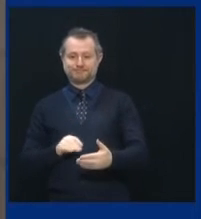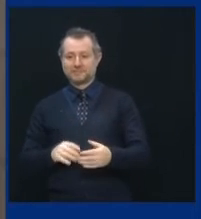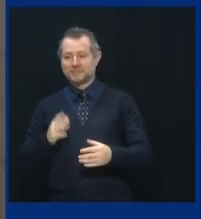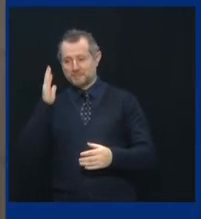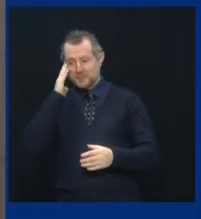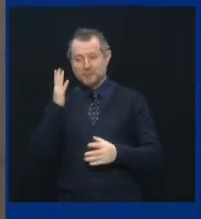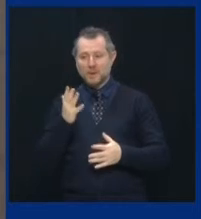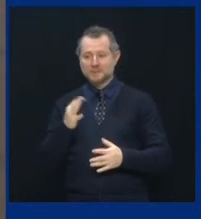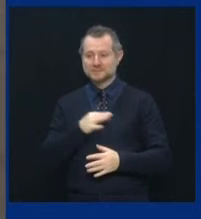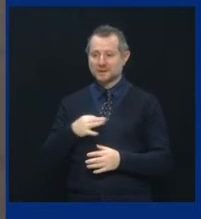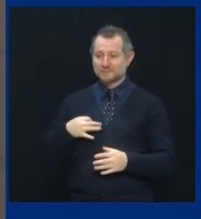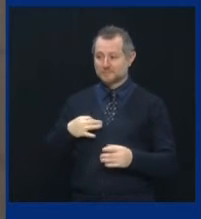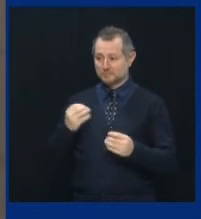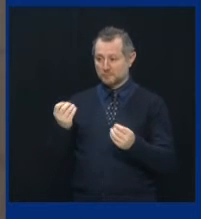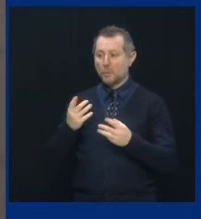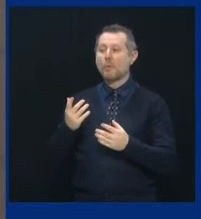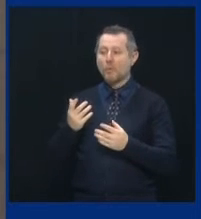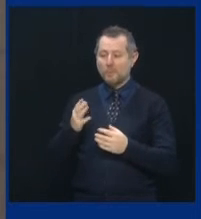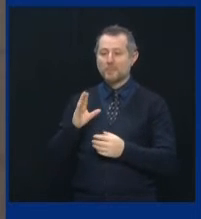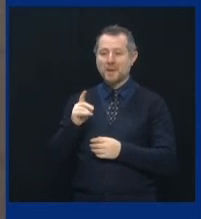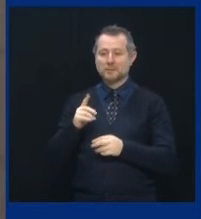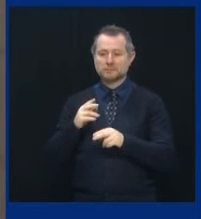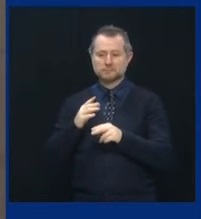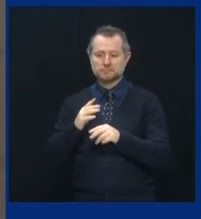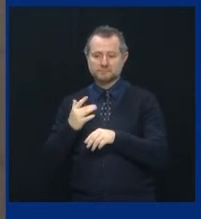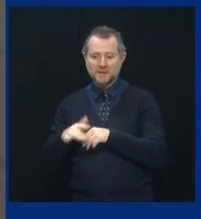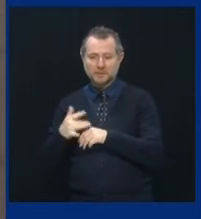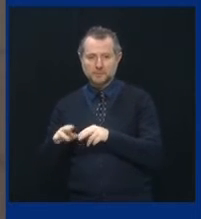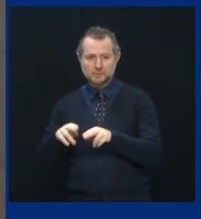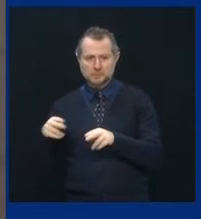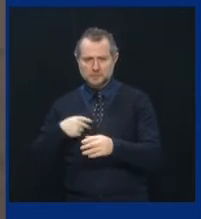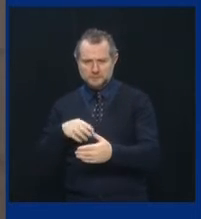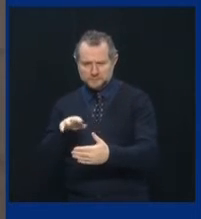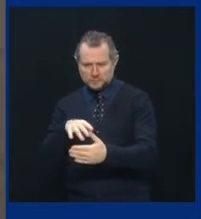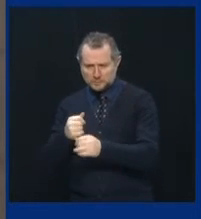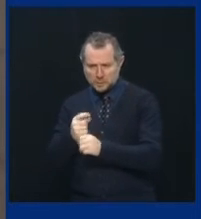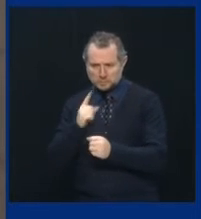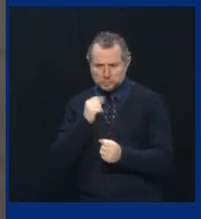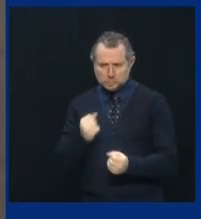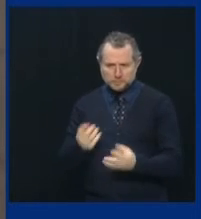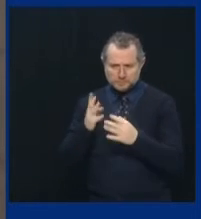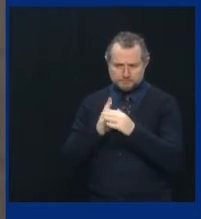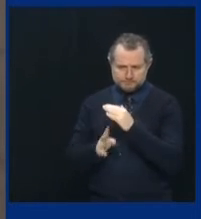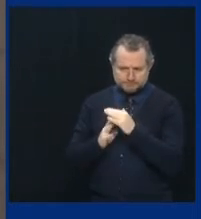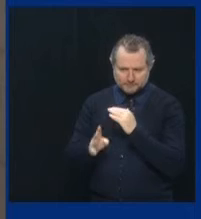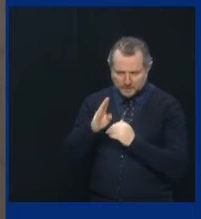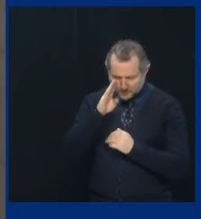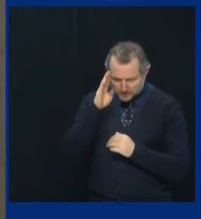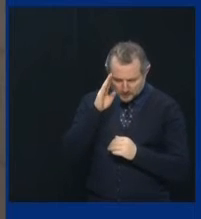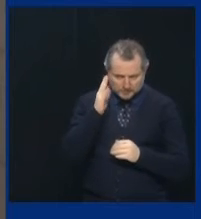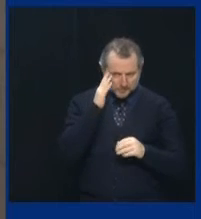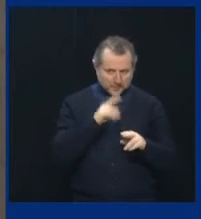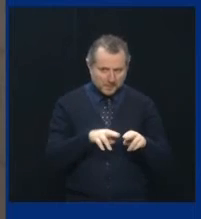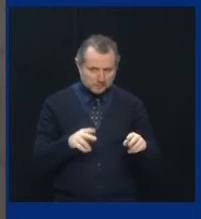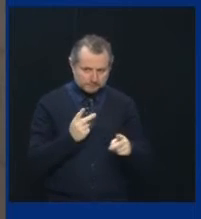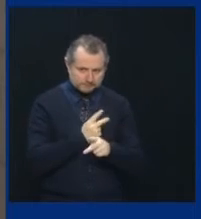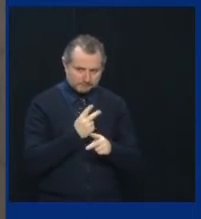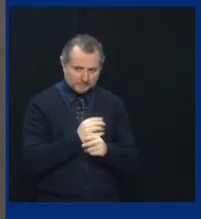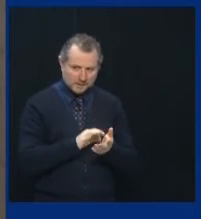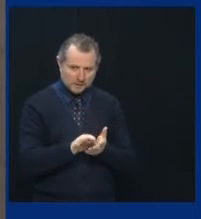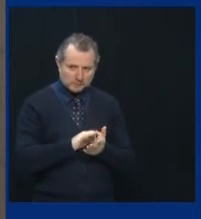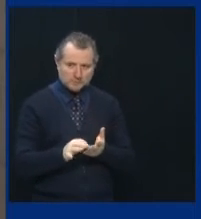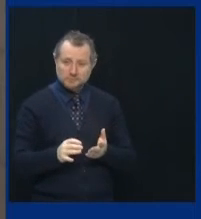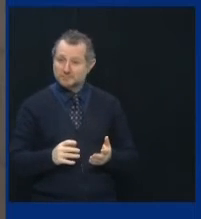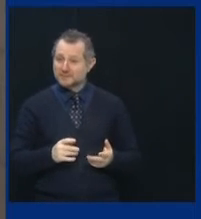a number we watch very, very closely. We watch the rate of hospital admissions, what the growth rate is, and we can project that out. And then what can you build